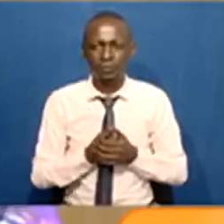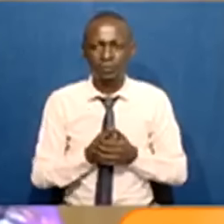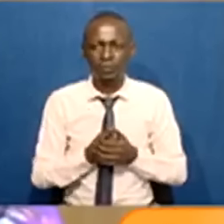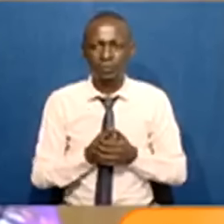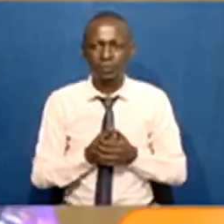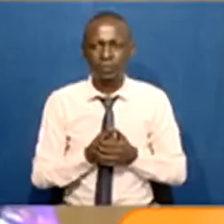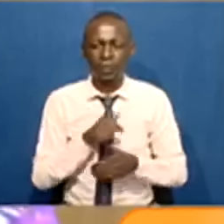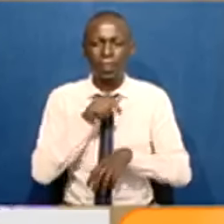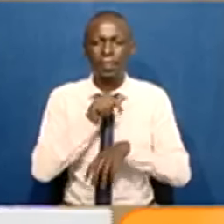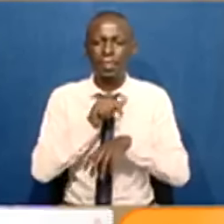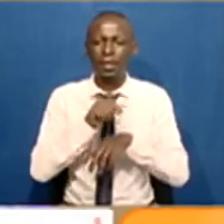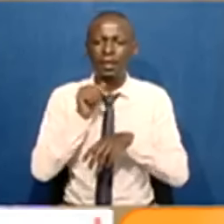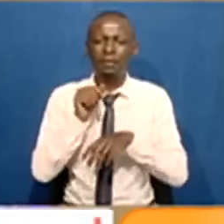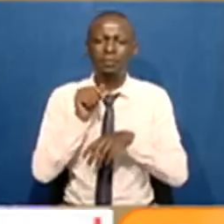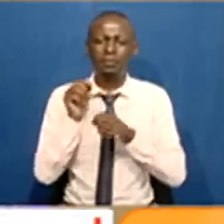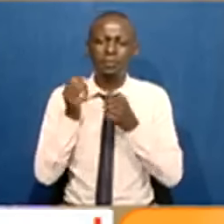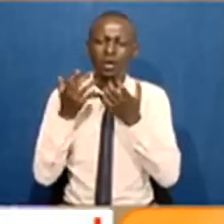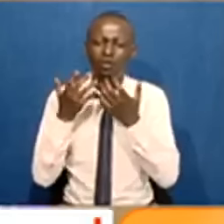to prepare them